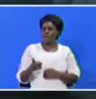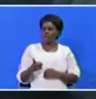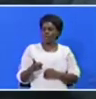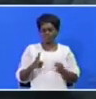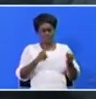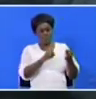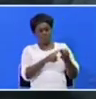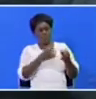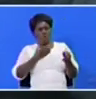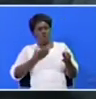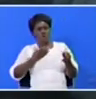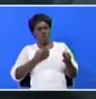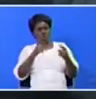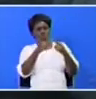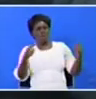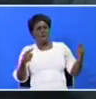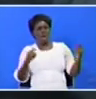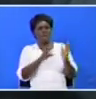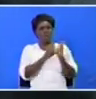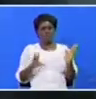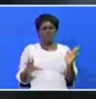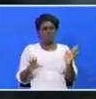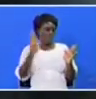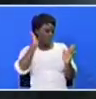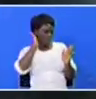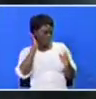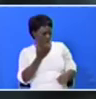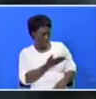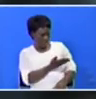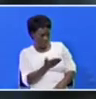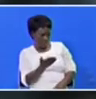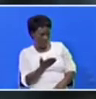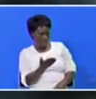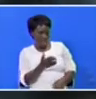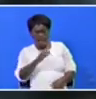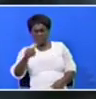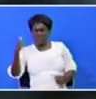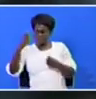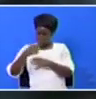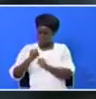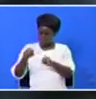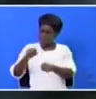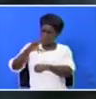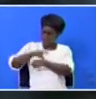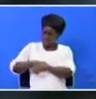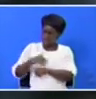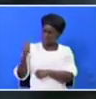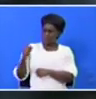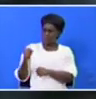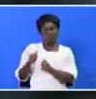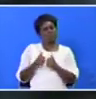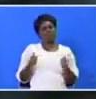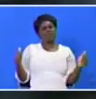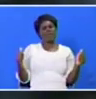Yes. Their own appeal was dismissed. Okay, so listening to you, Daktari, so any other company can do this except Algurar? Absolutely.